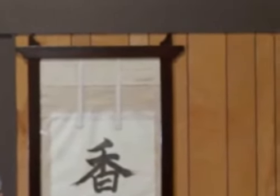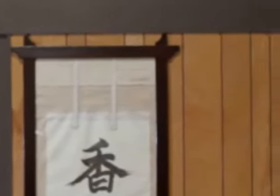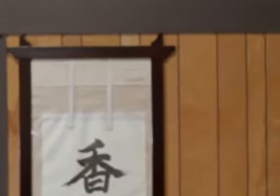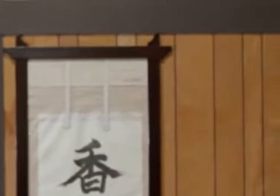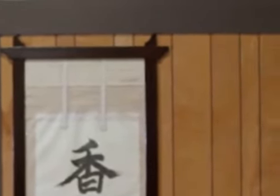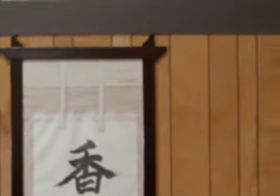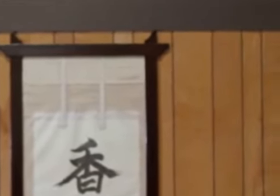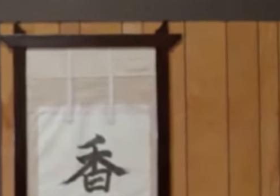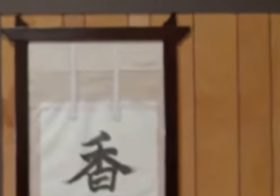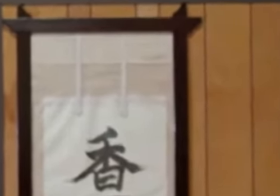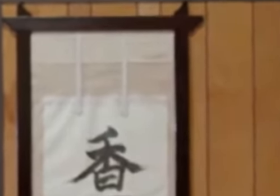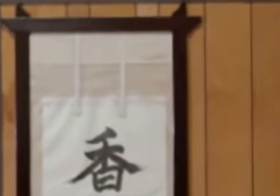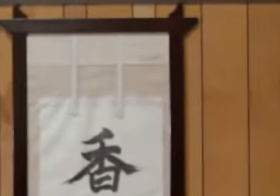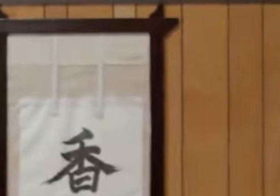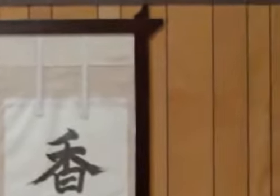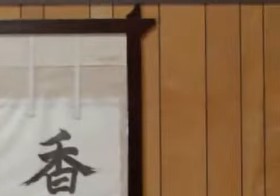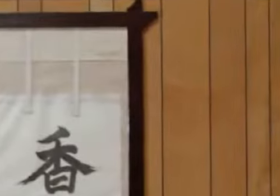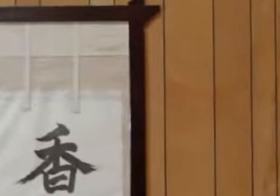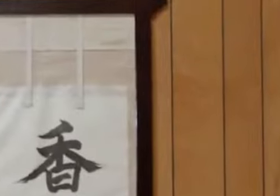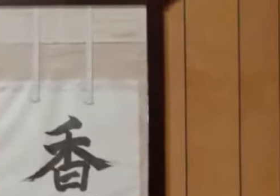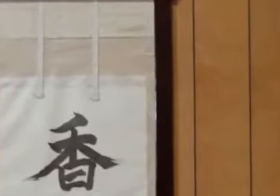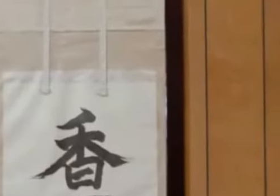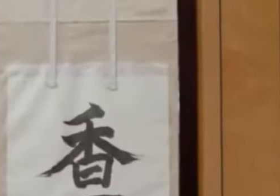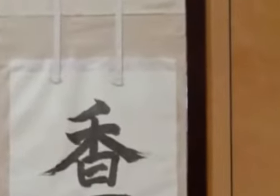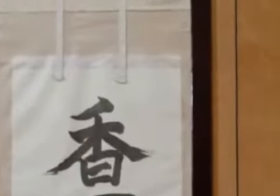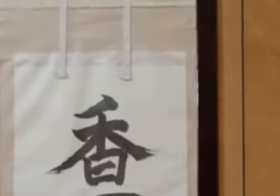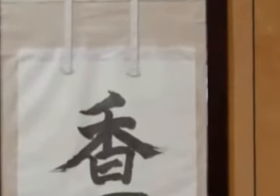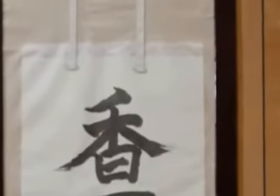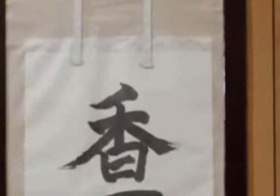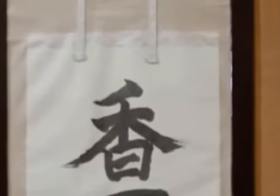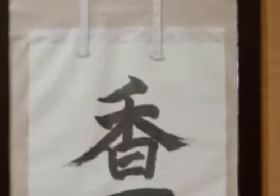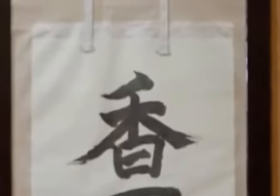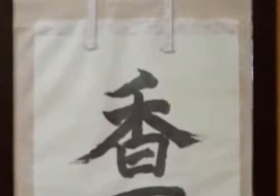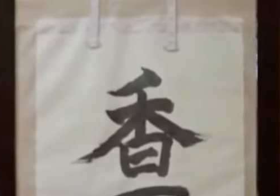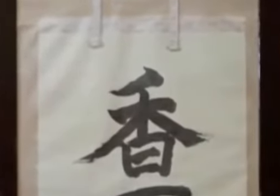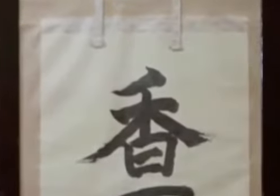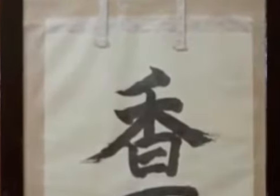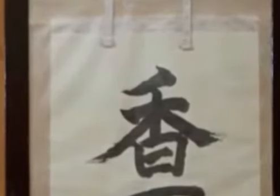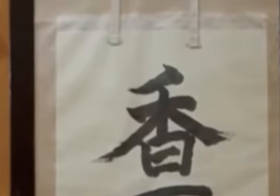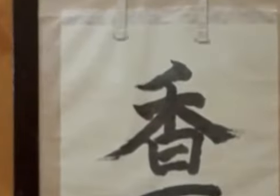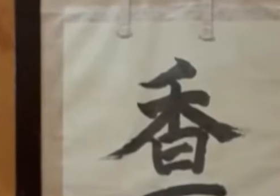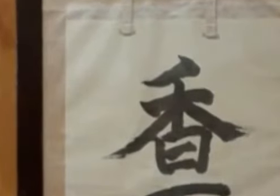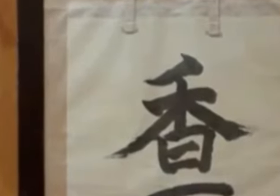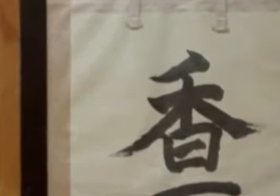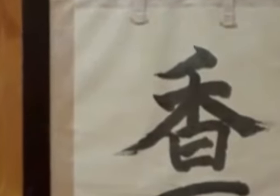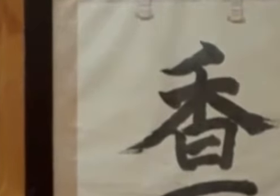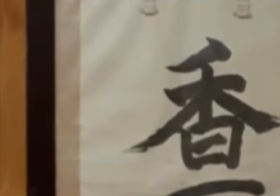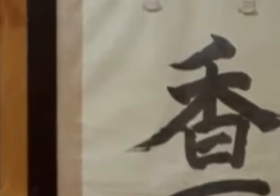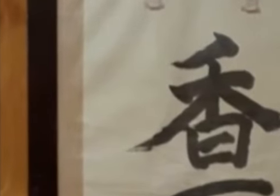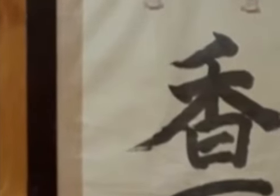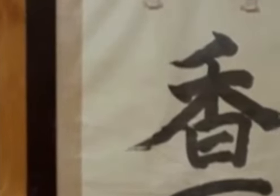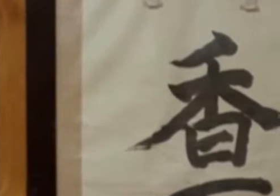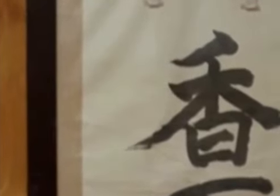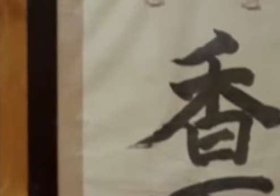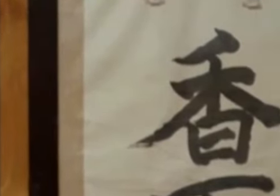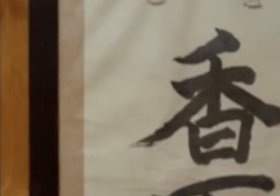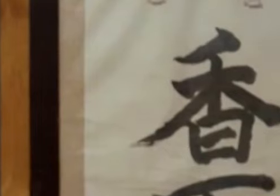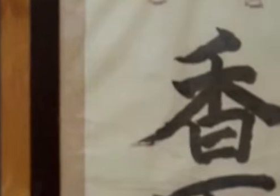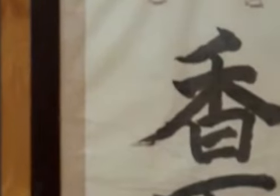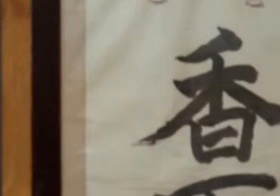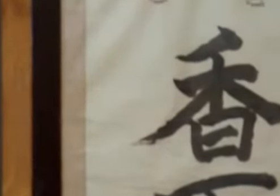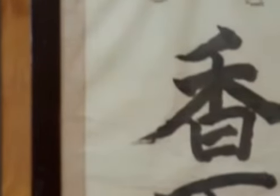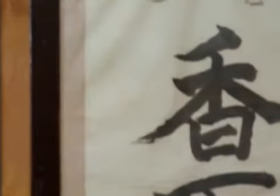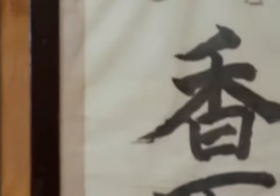Thank you very much, Chibi Taiko drummers, for the wonderful performance to start our event today. This